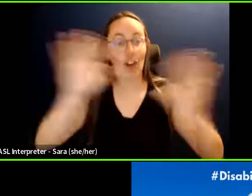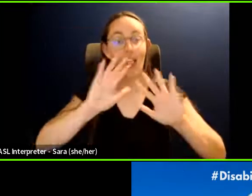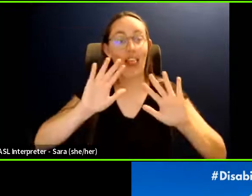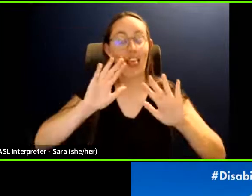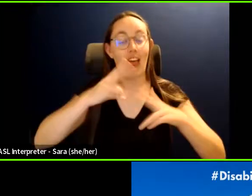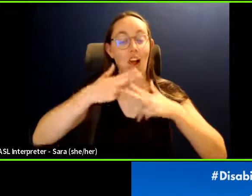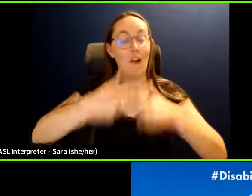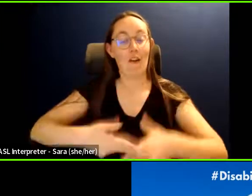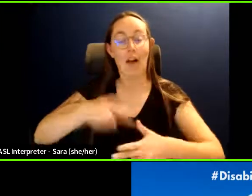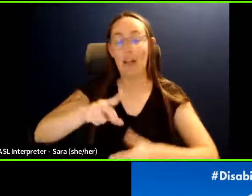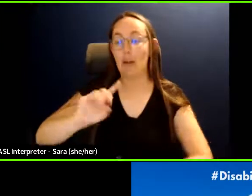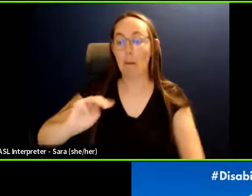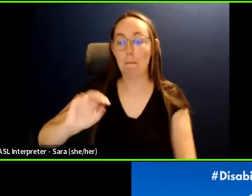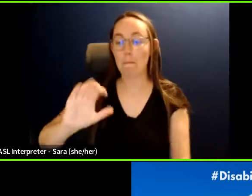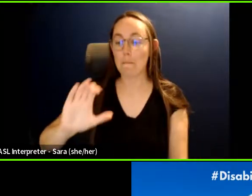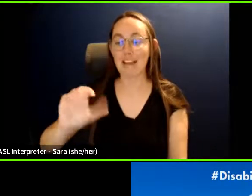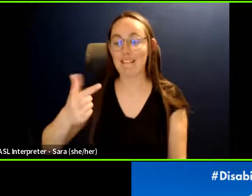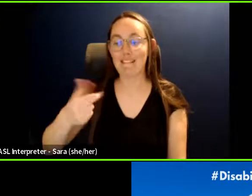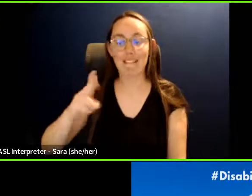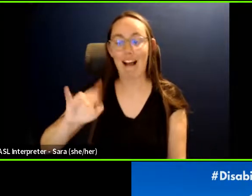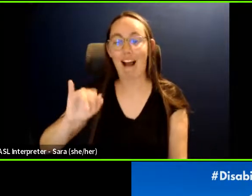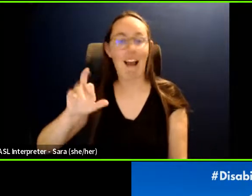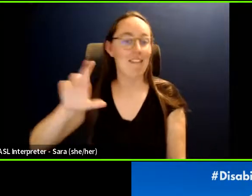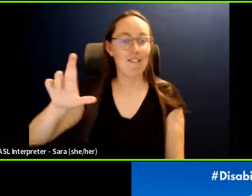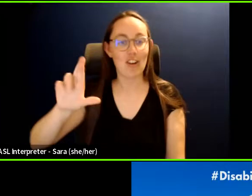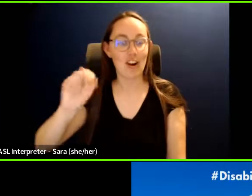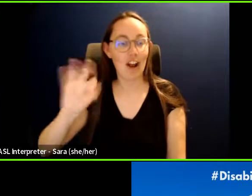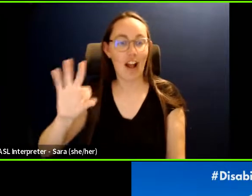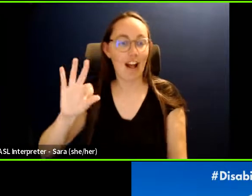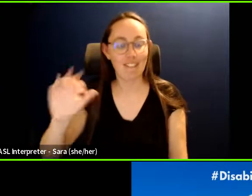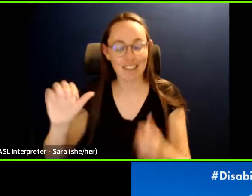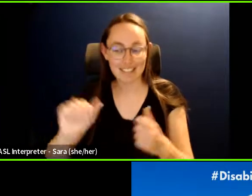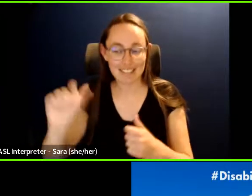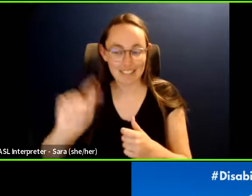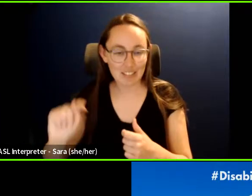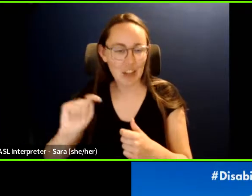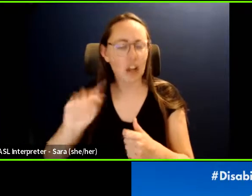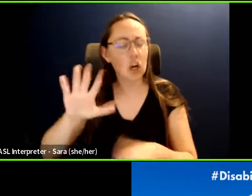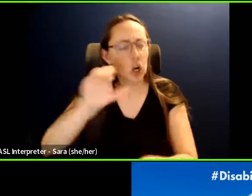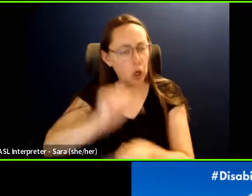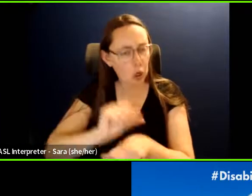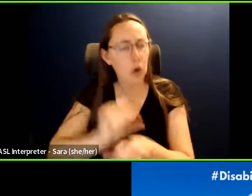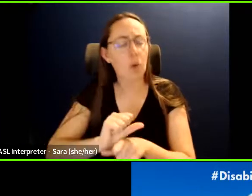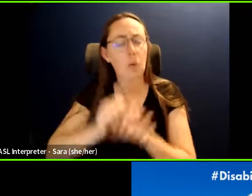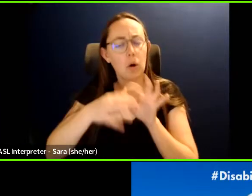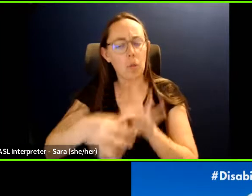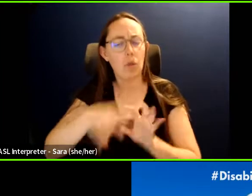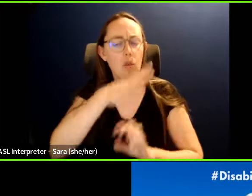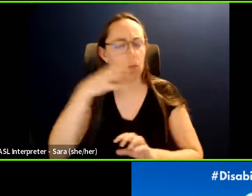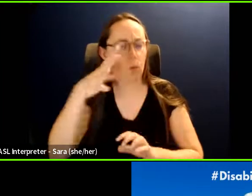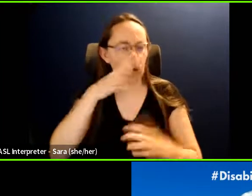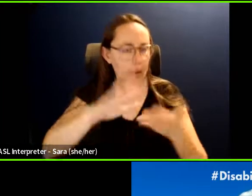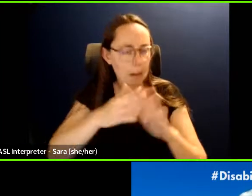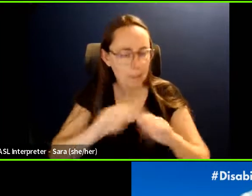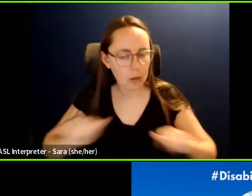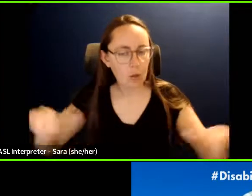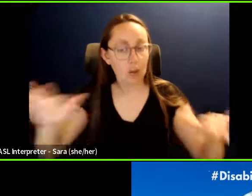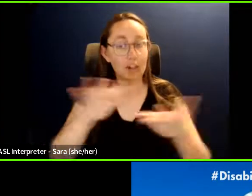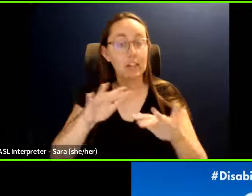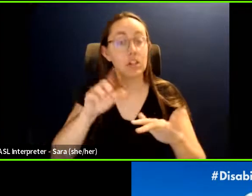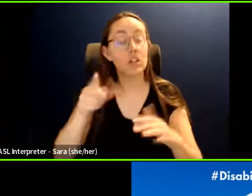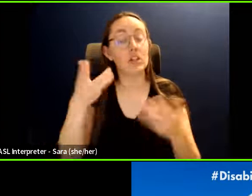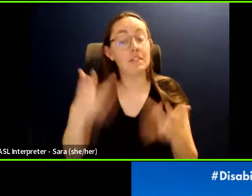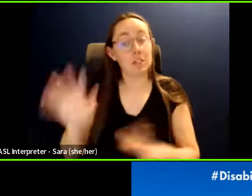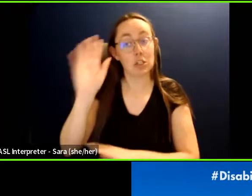technology and for her work in rural rehabilitation technology. Dr. Willkomm has presented in 38